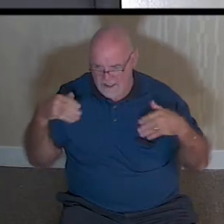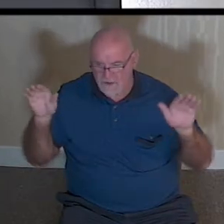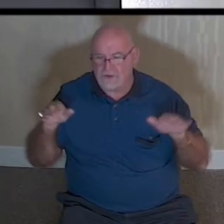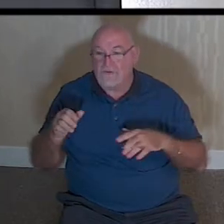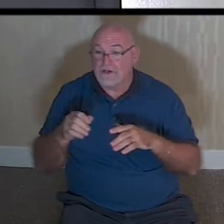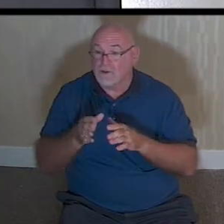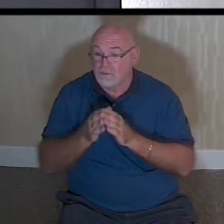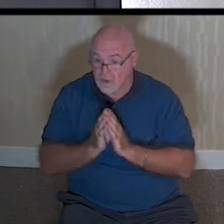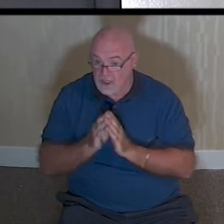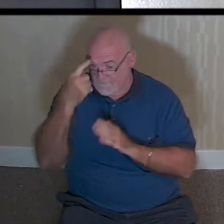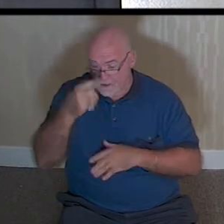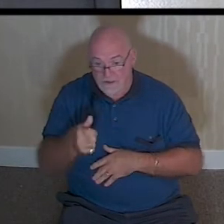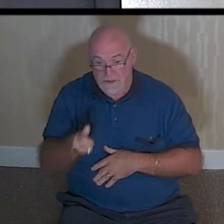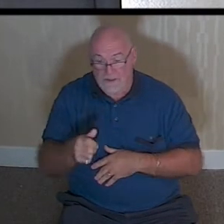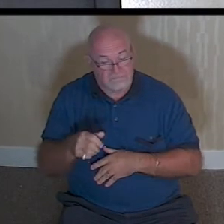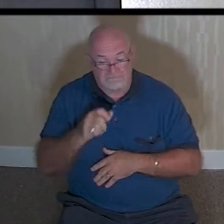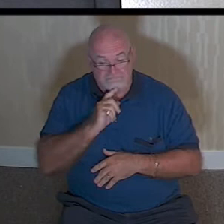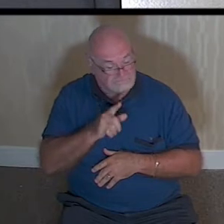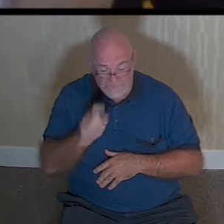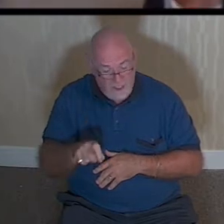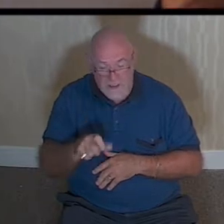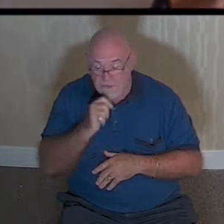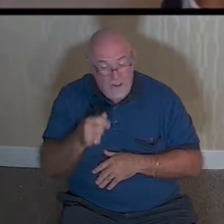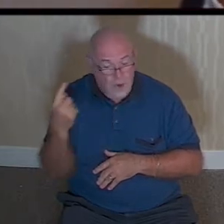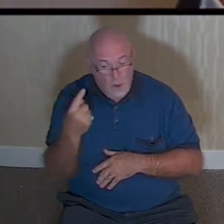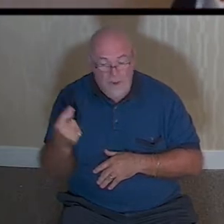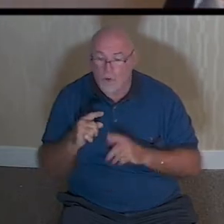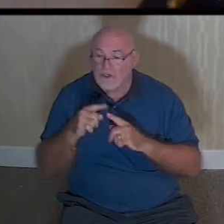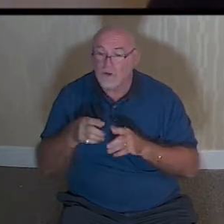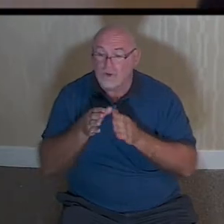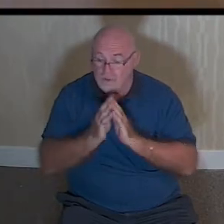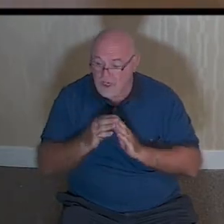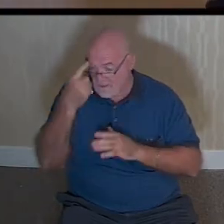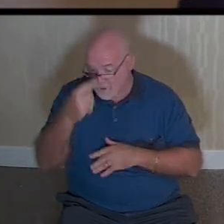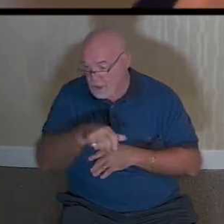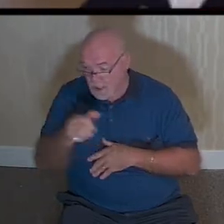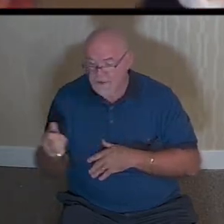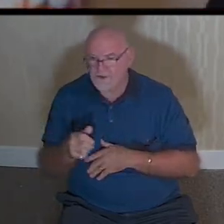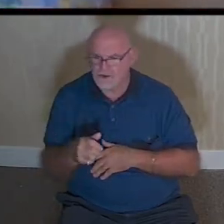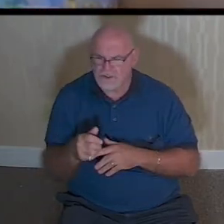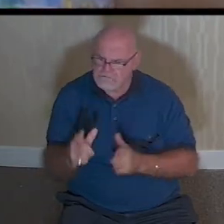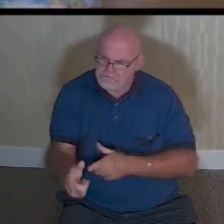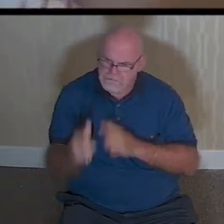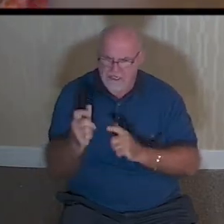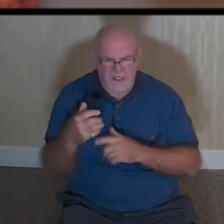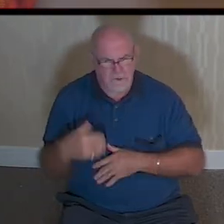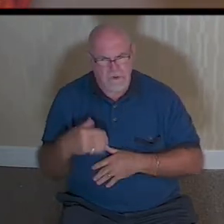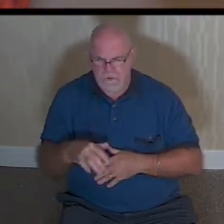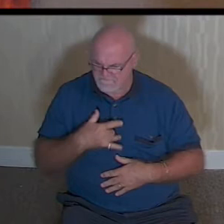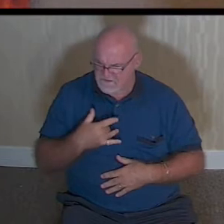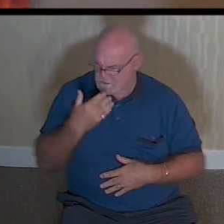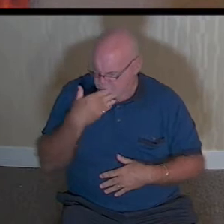yourself, but they shouldn't be your only prayers. When you pray for others, you immediately feel better about